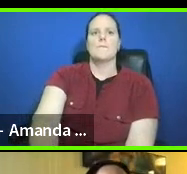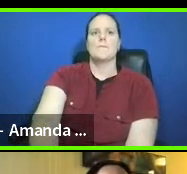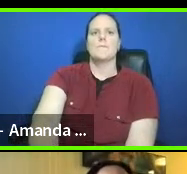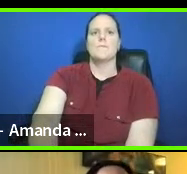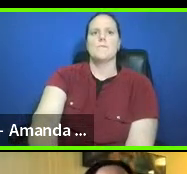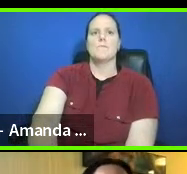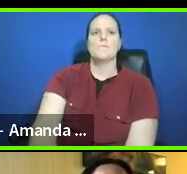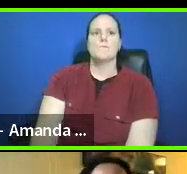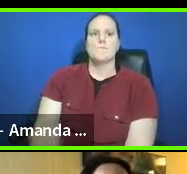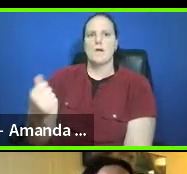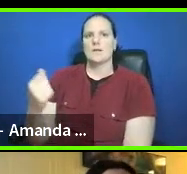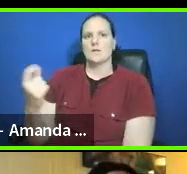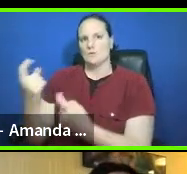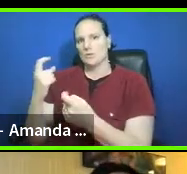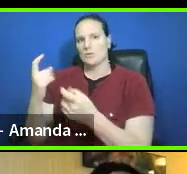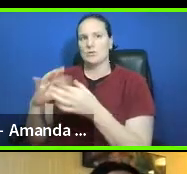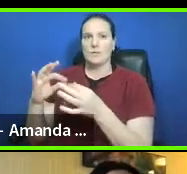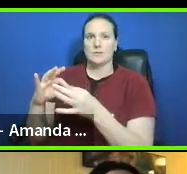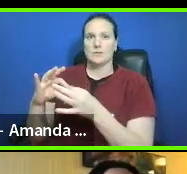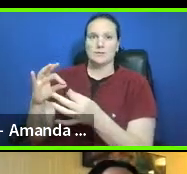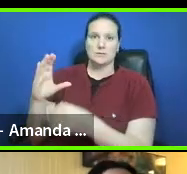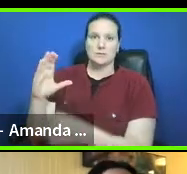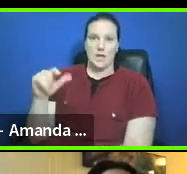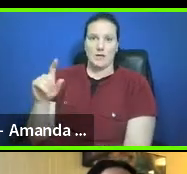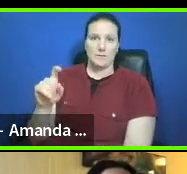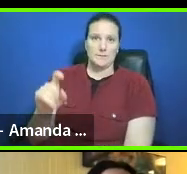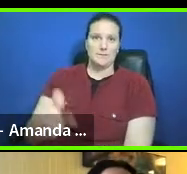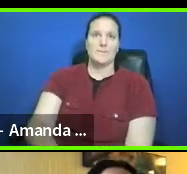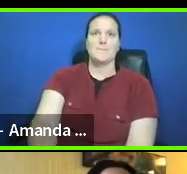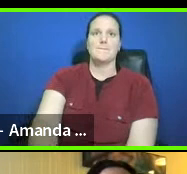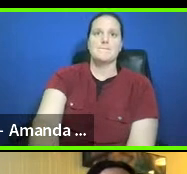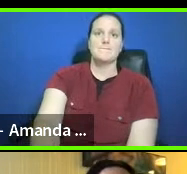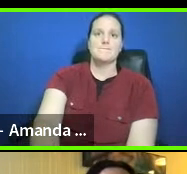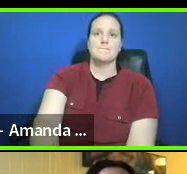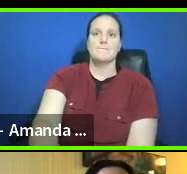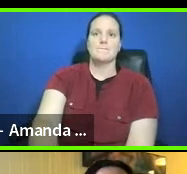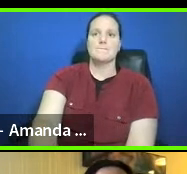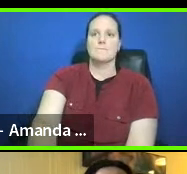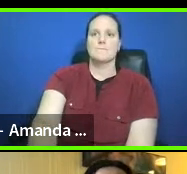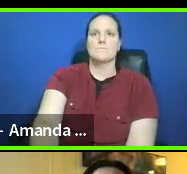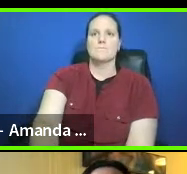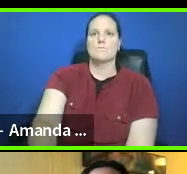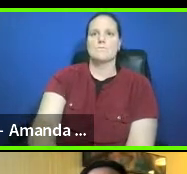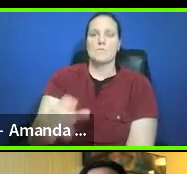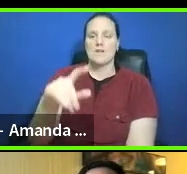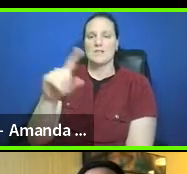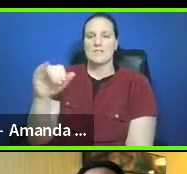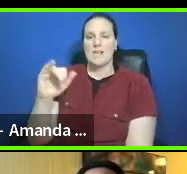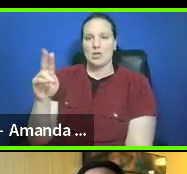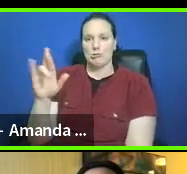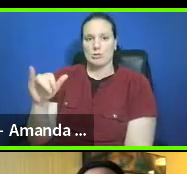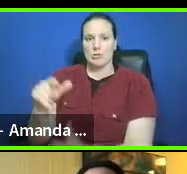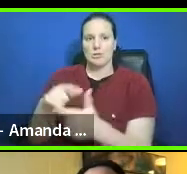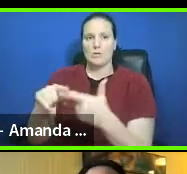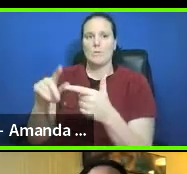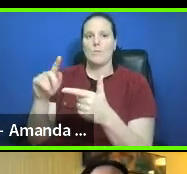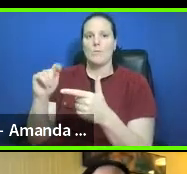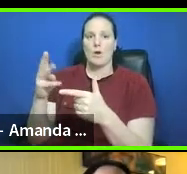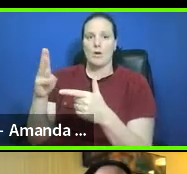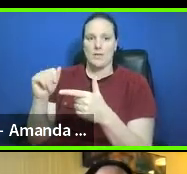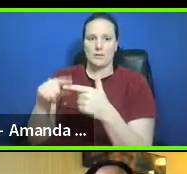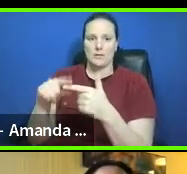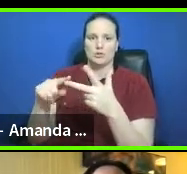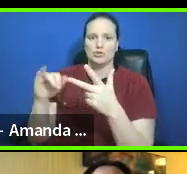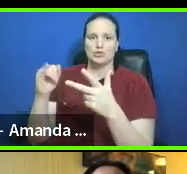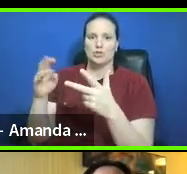Any questions, comments? Okay. Let's see, Zachary, then we'll go to Martha, and then we'll go to Jenna.